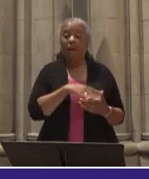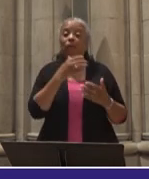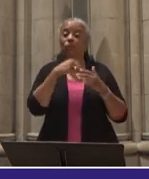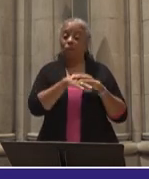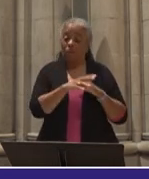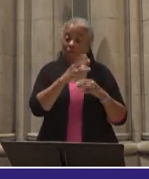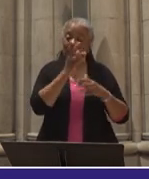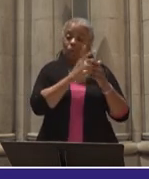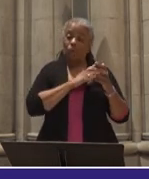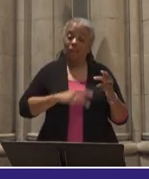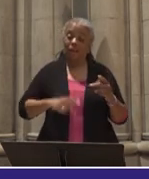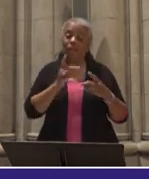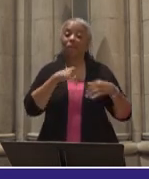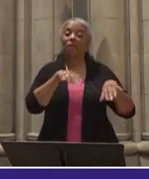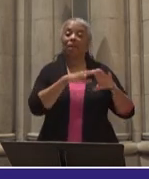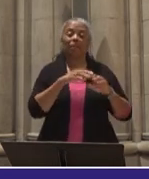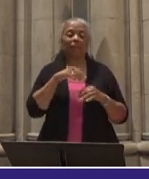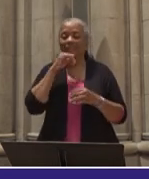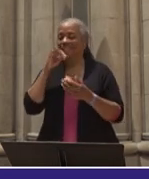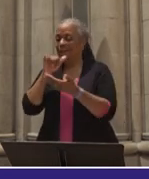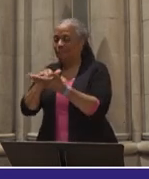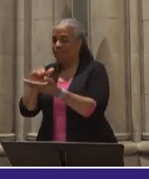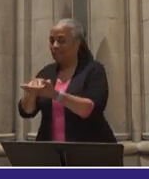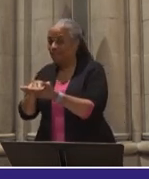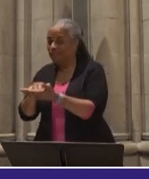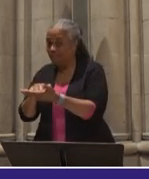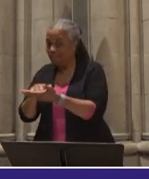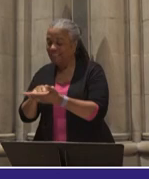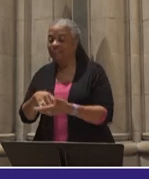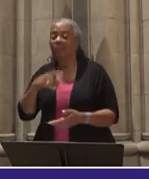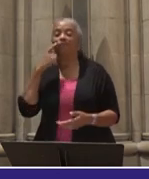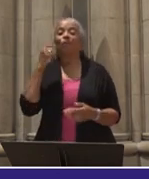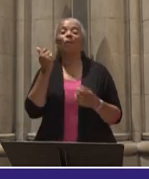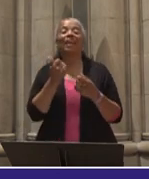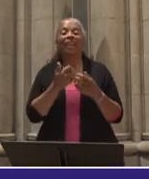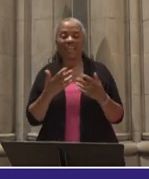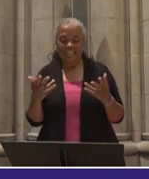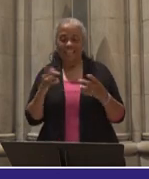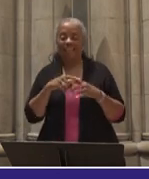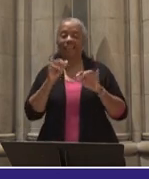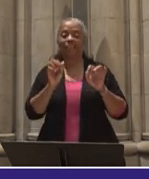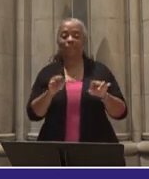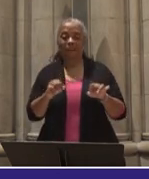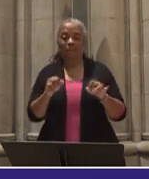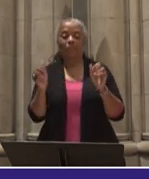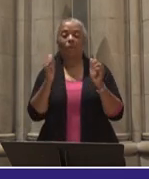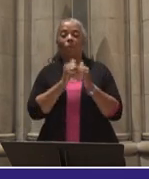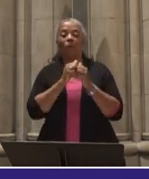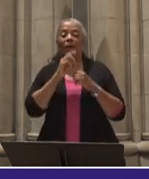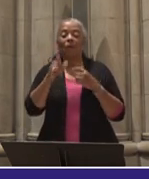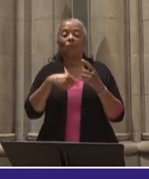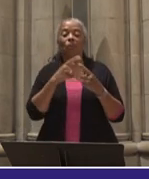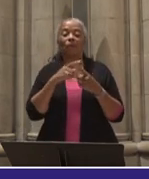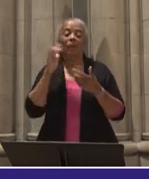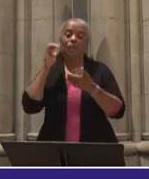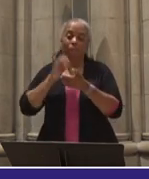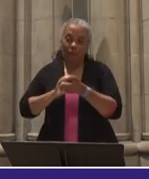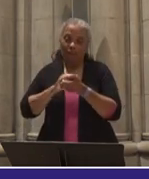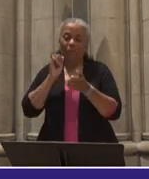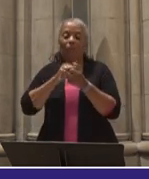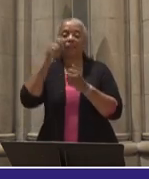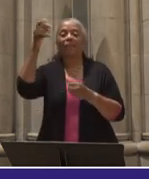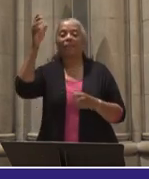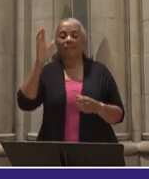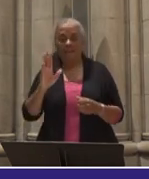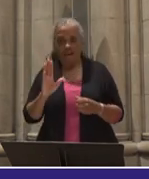kingdom of heaven, it is not impossible. For anything is possible when one partners with